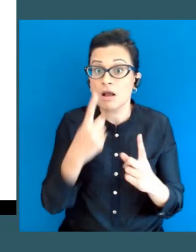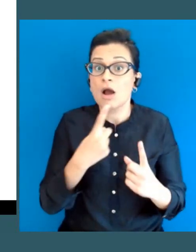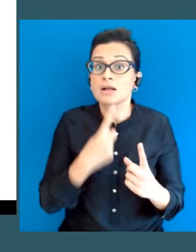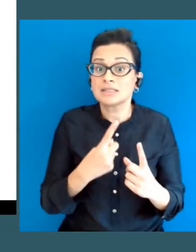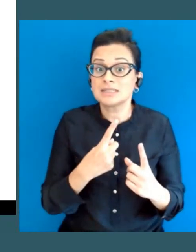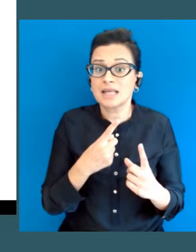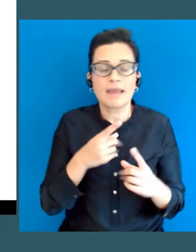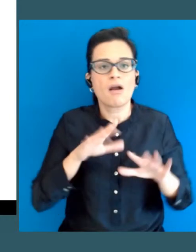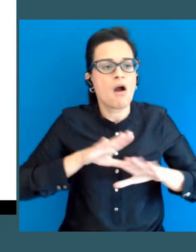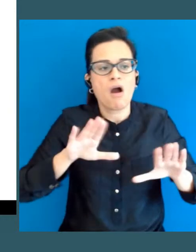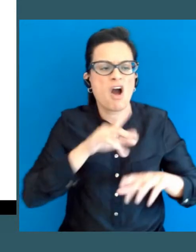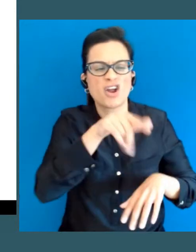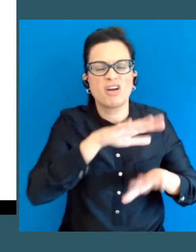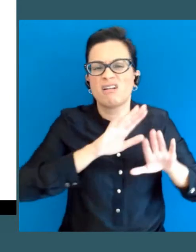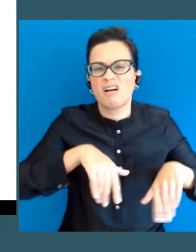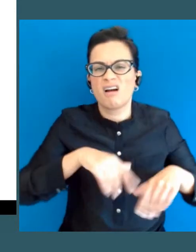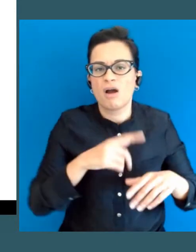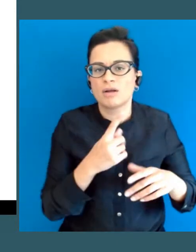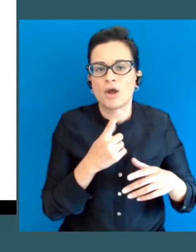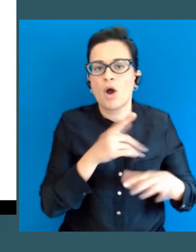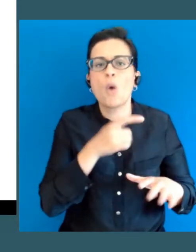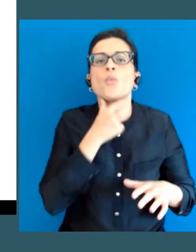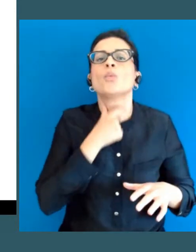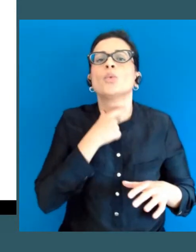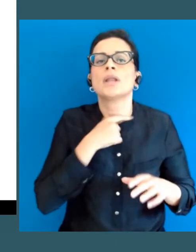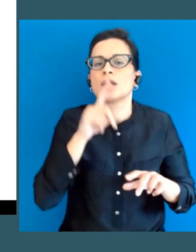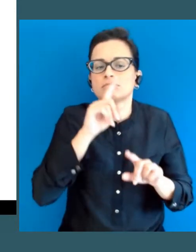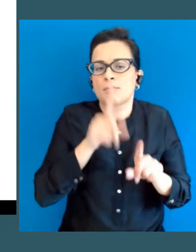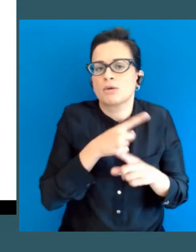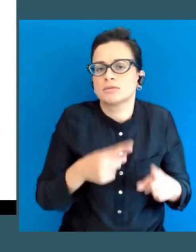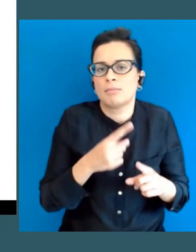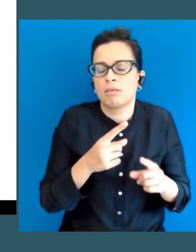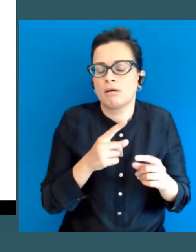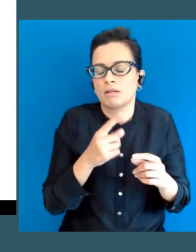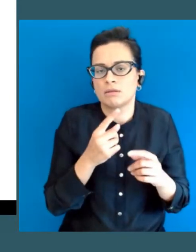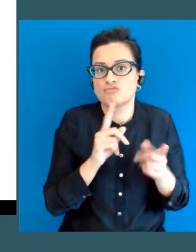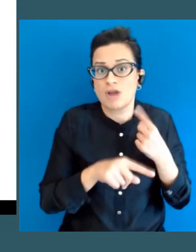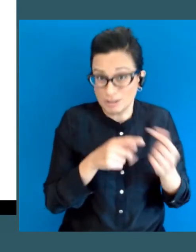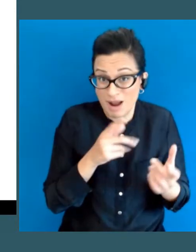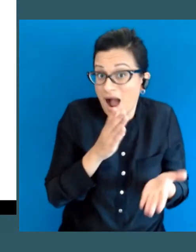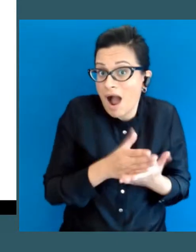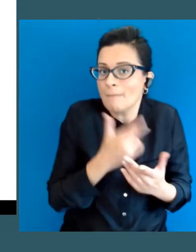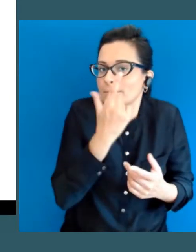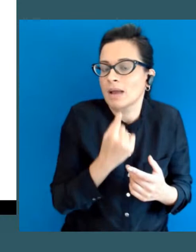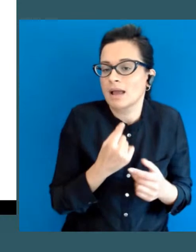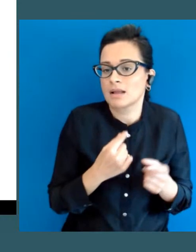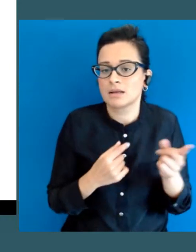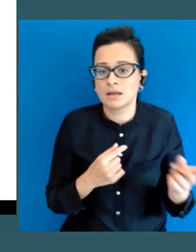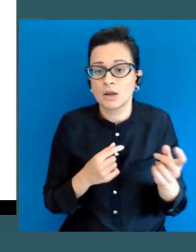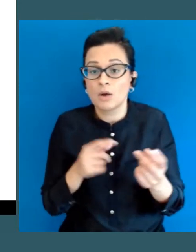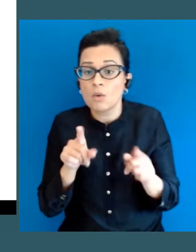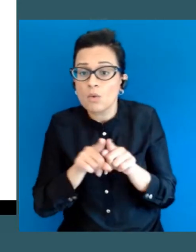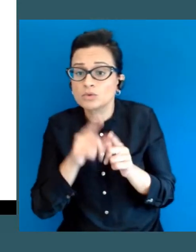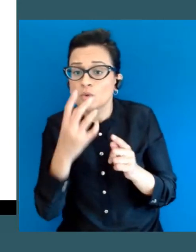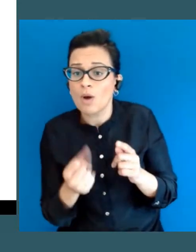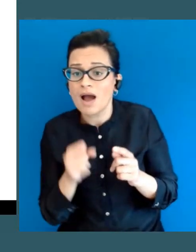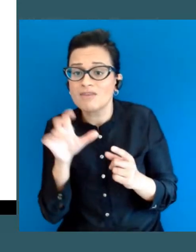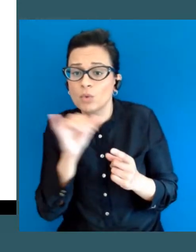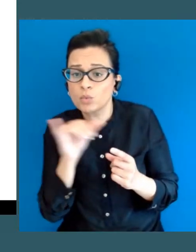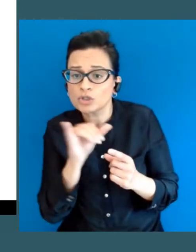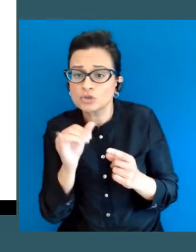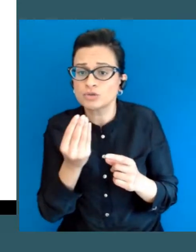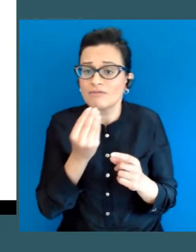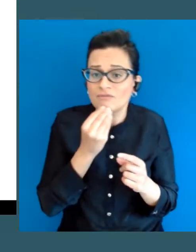just isolated in the oral pharynx. And equally, you can have both pollen flu syndrome and a primary nut allergy as well. So it can get